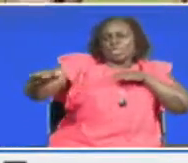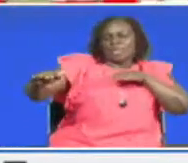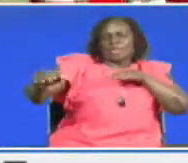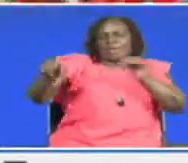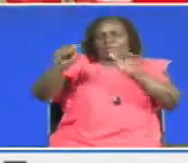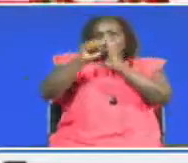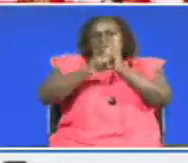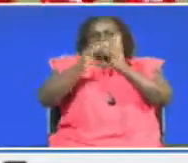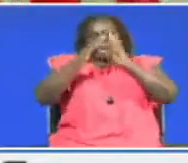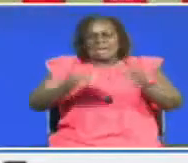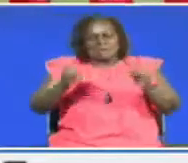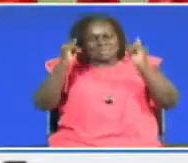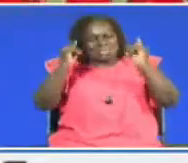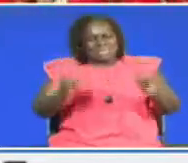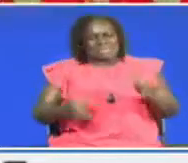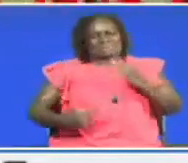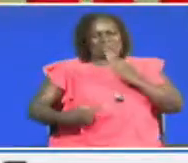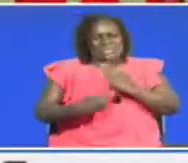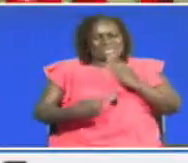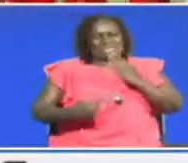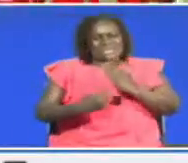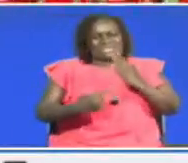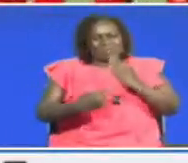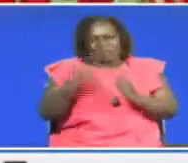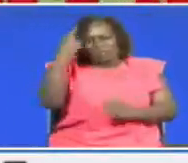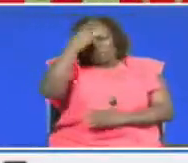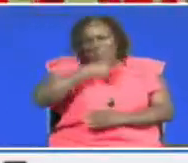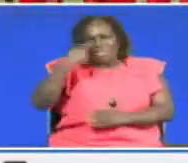the State House a modern and elegant look.